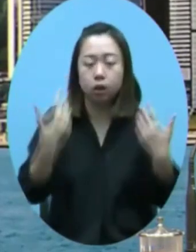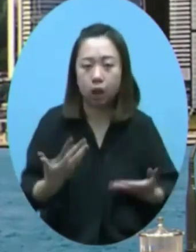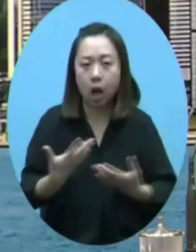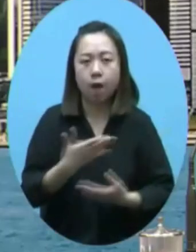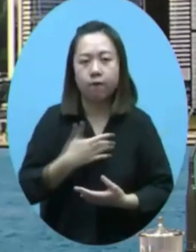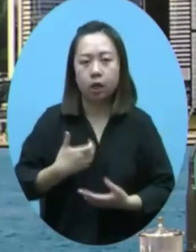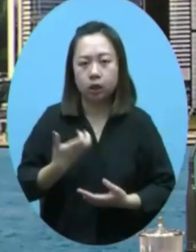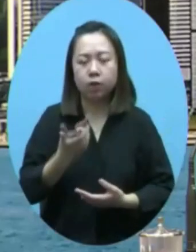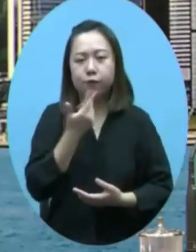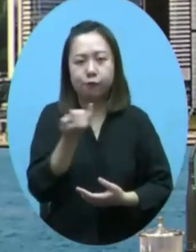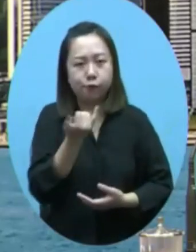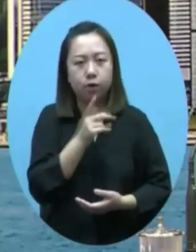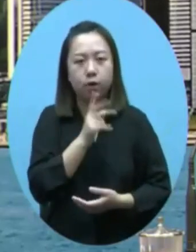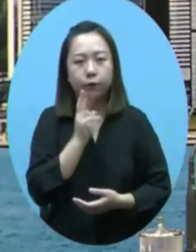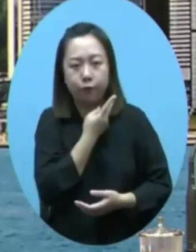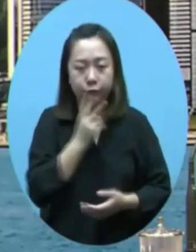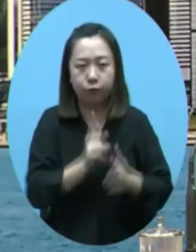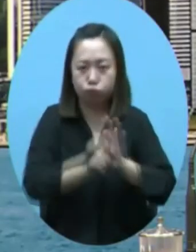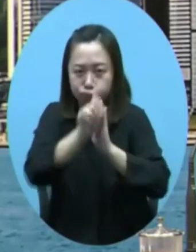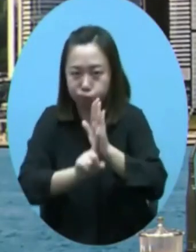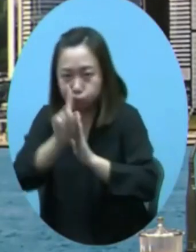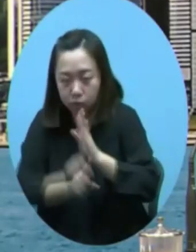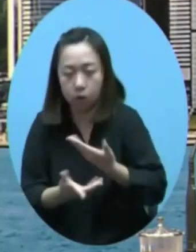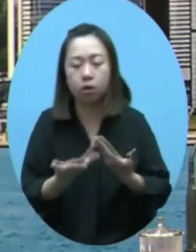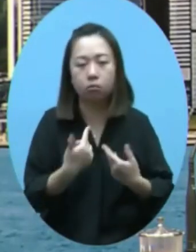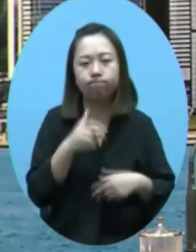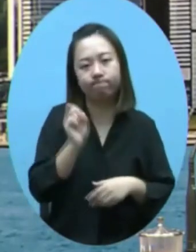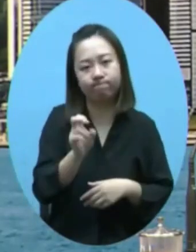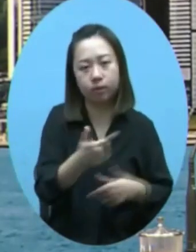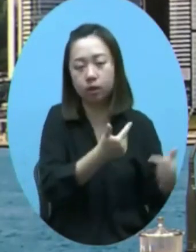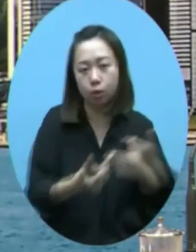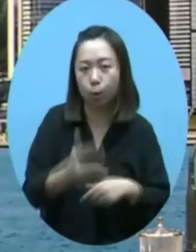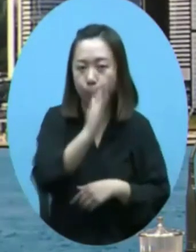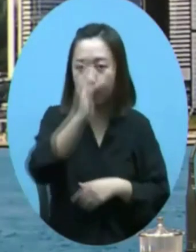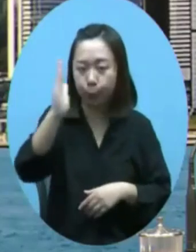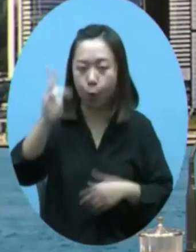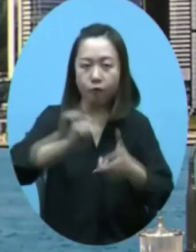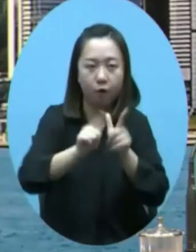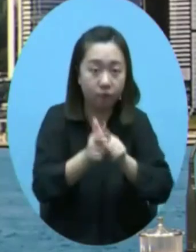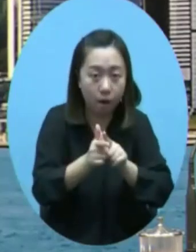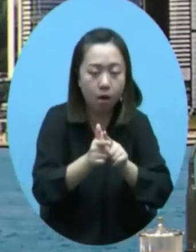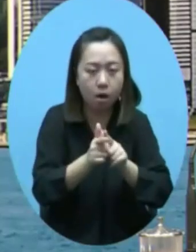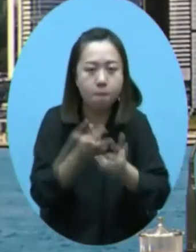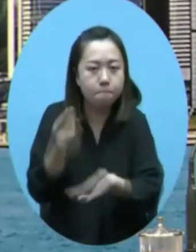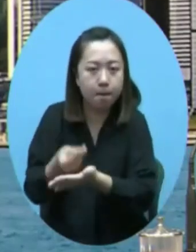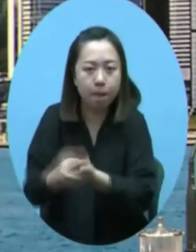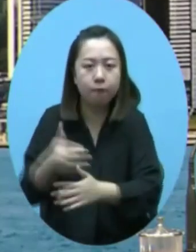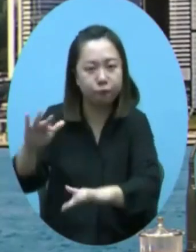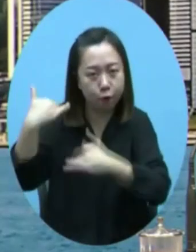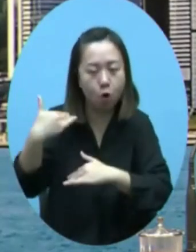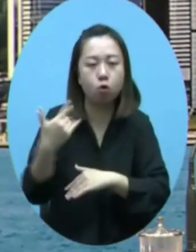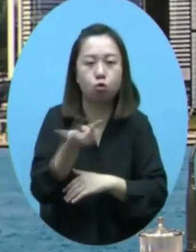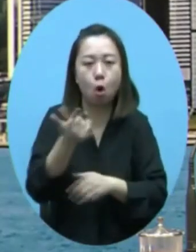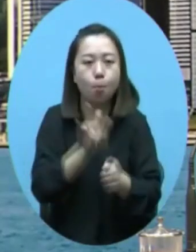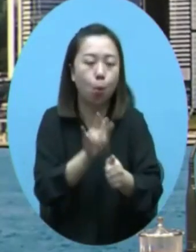see, and as the pandemic situation is unstable, will continue to pursue through different channels